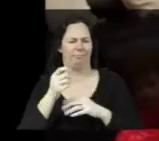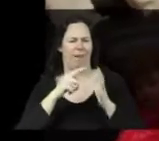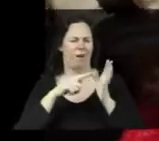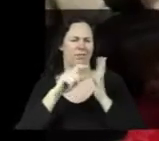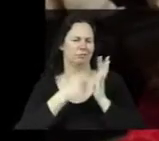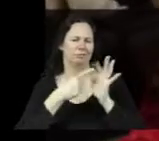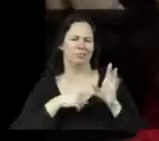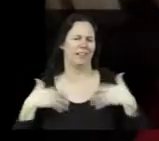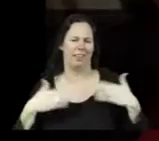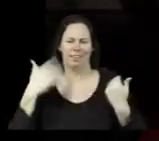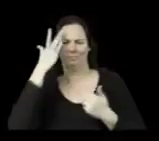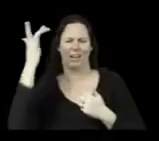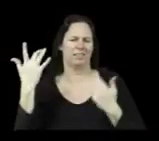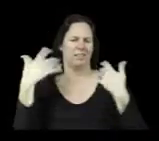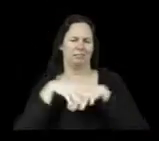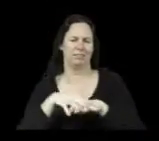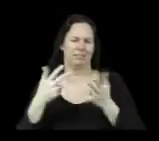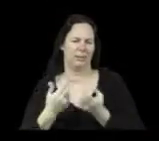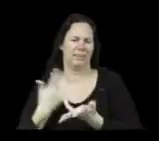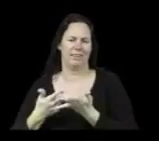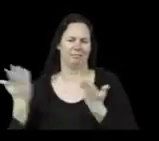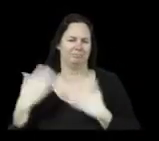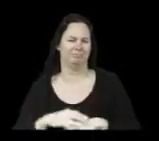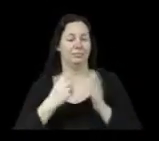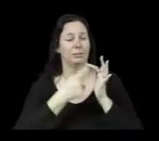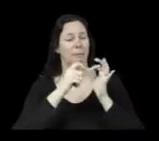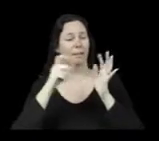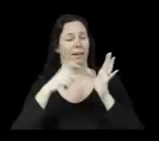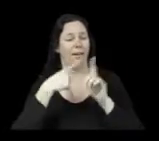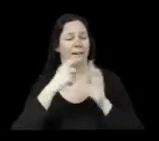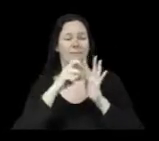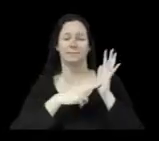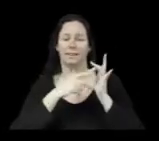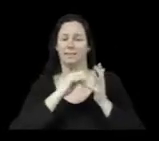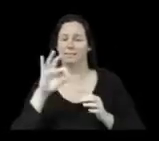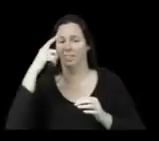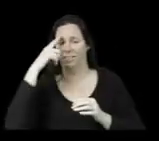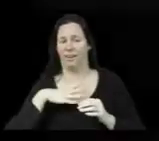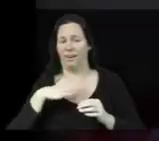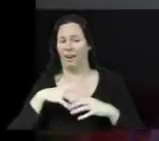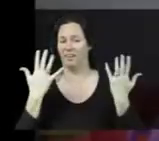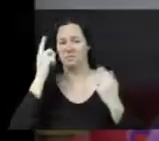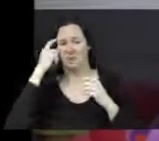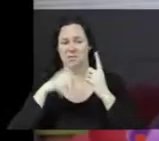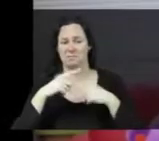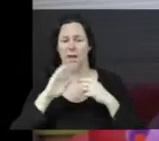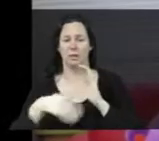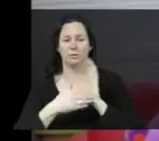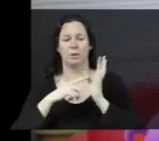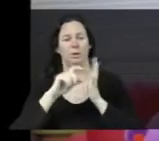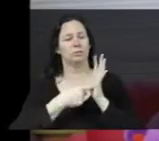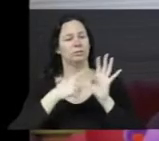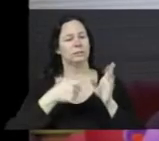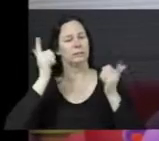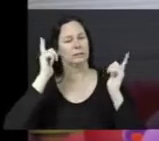with others. Rebecca and Dennis didn't think they had anything to worry about, until Audrey's pre-kindergarten teacher,